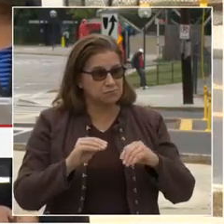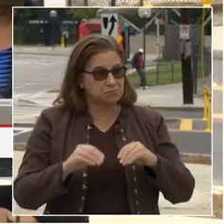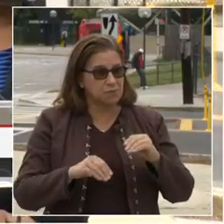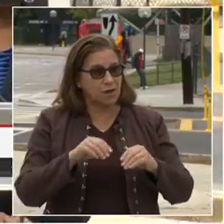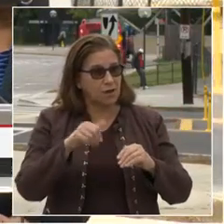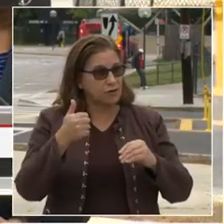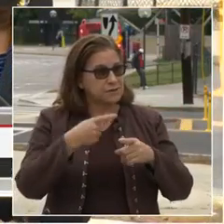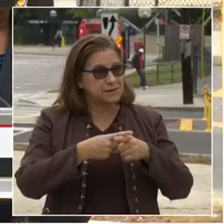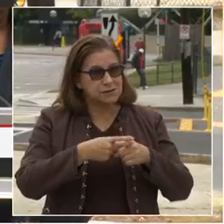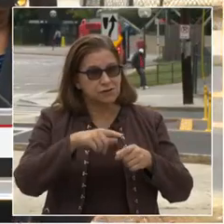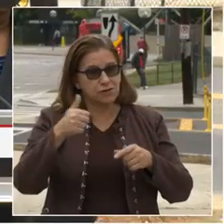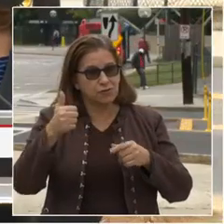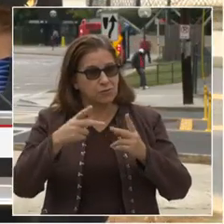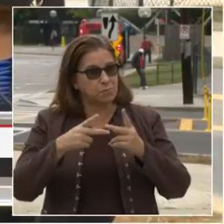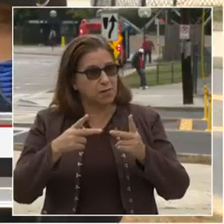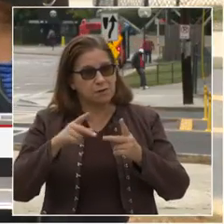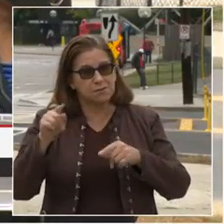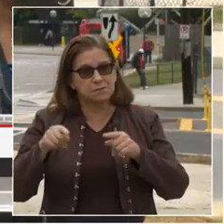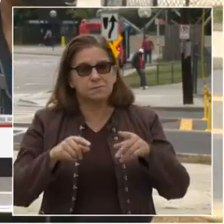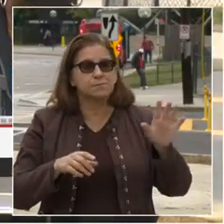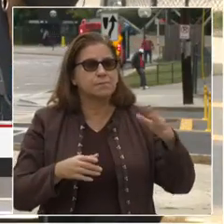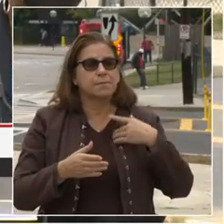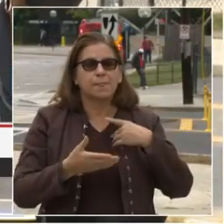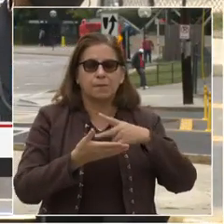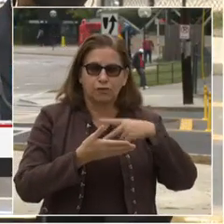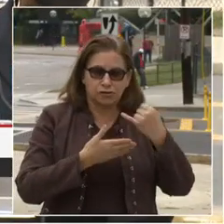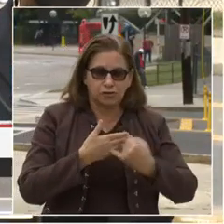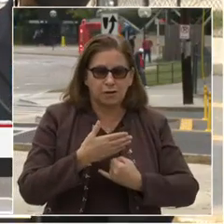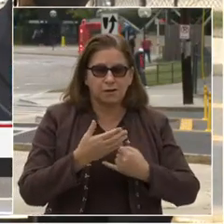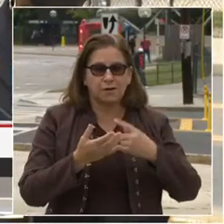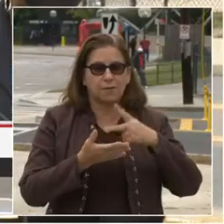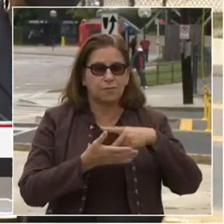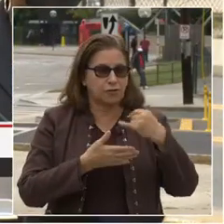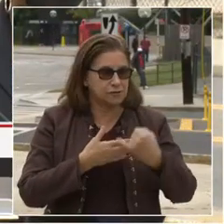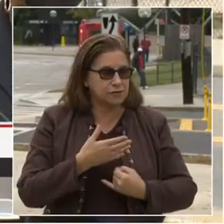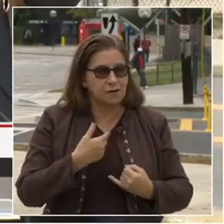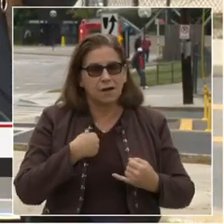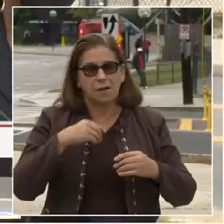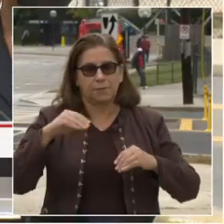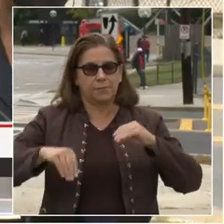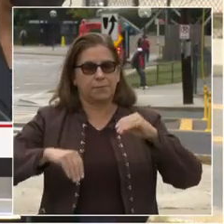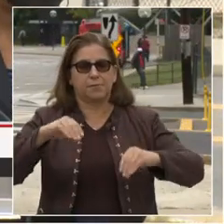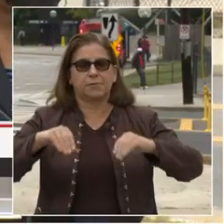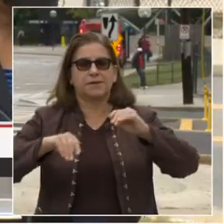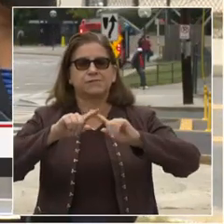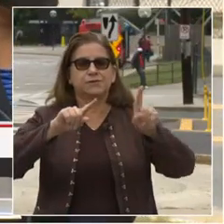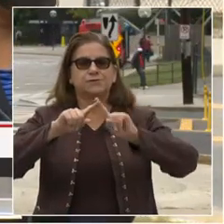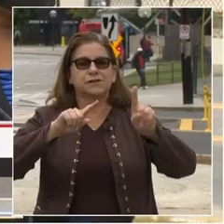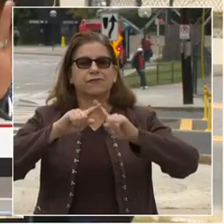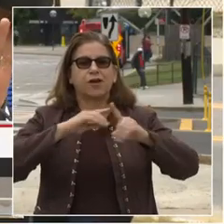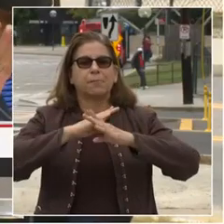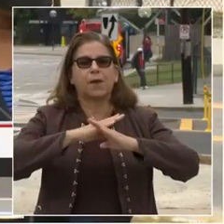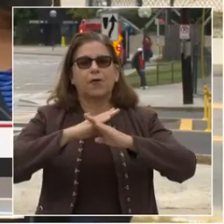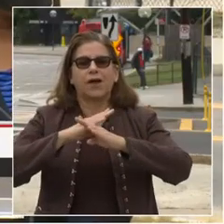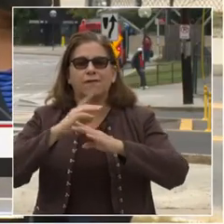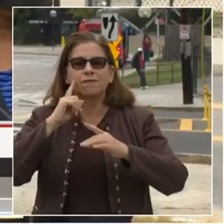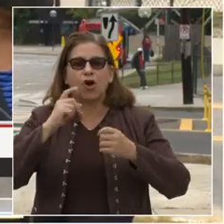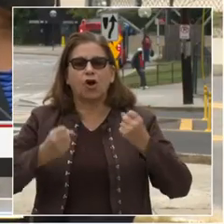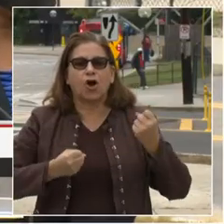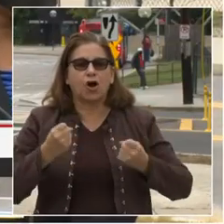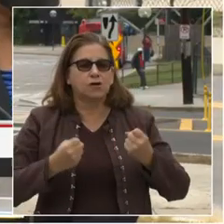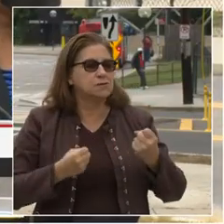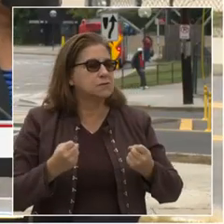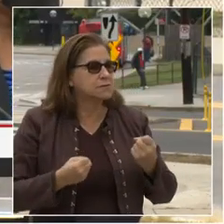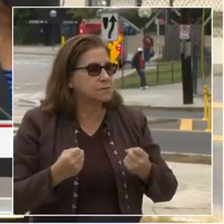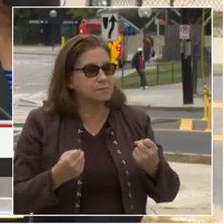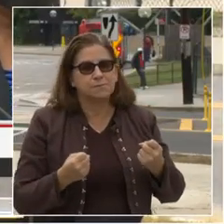that was an active project that we were working on. We did have barriers in place and high visibility markings or barriers for people to be aware of. Not the markings, but the barriers.